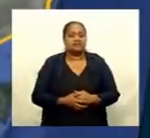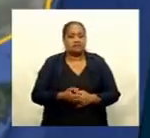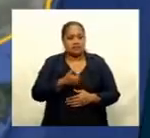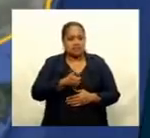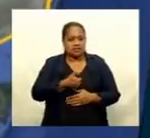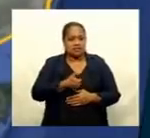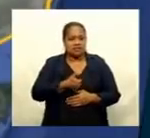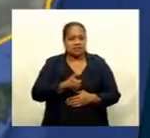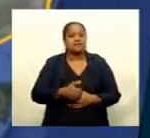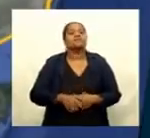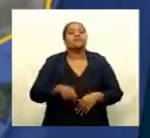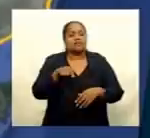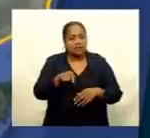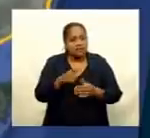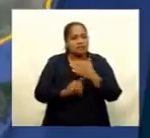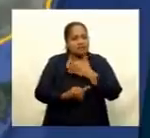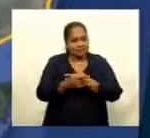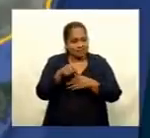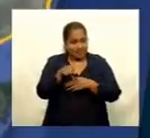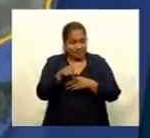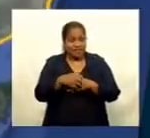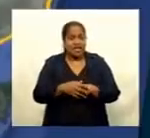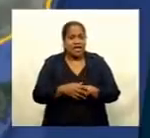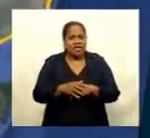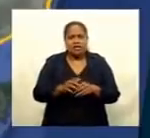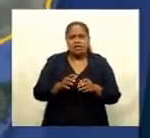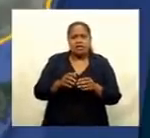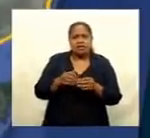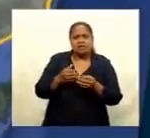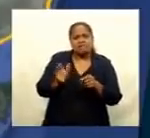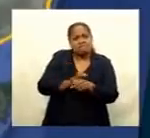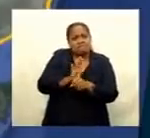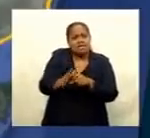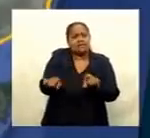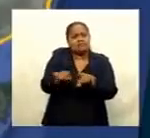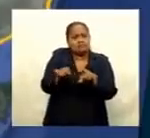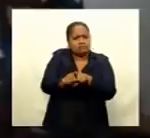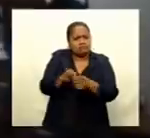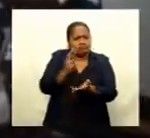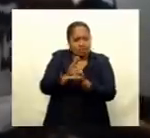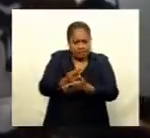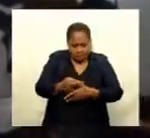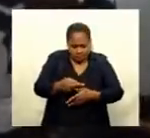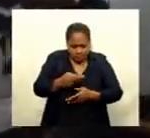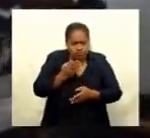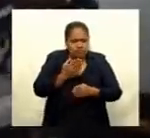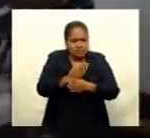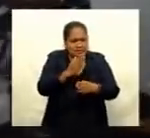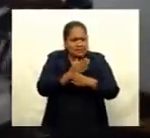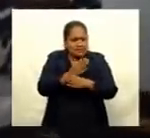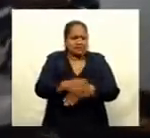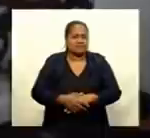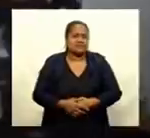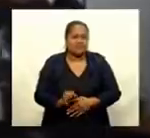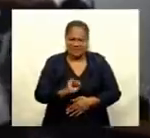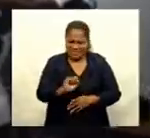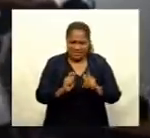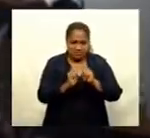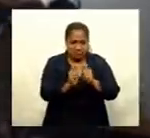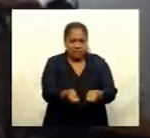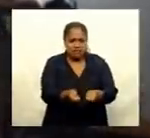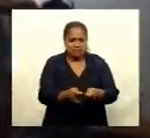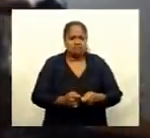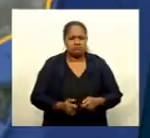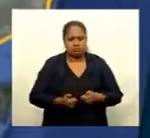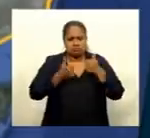really good mentality, switched on, and making this team really work for both their yards and all their tries. That'll put us in good stead for the game